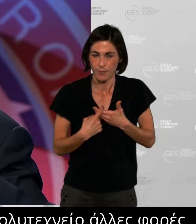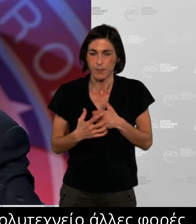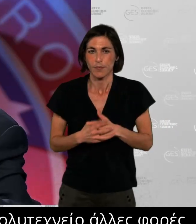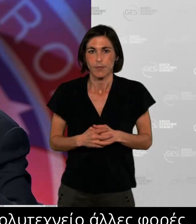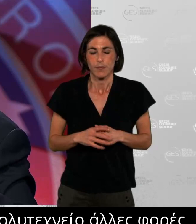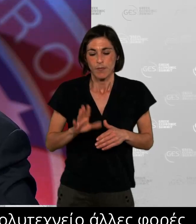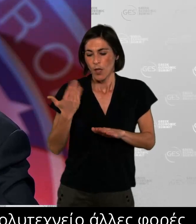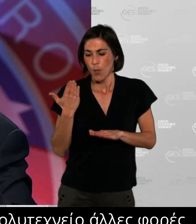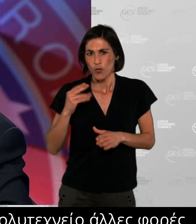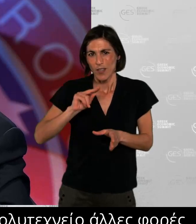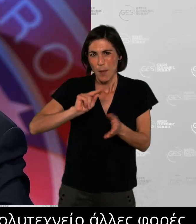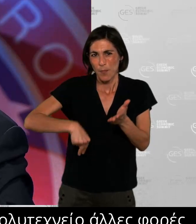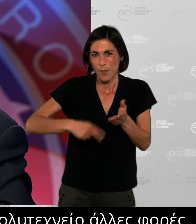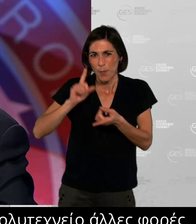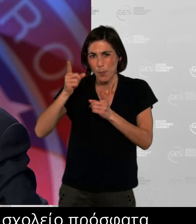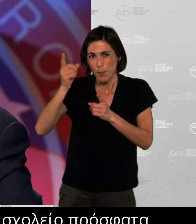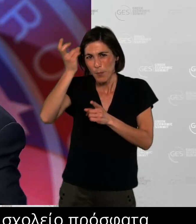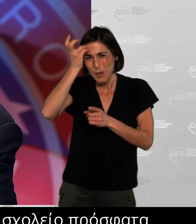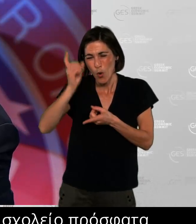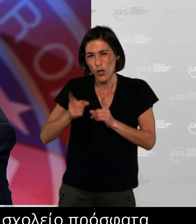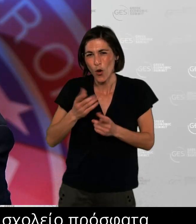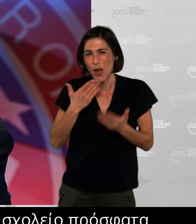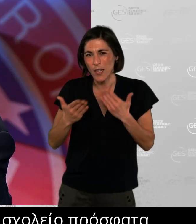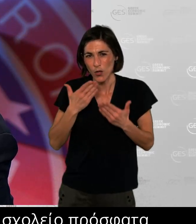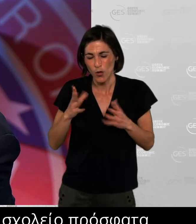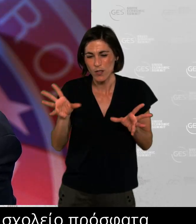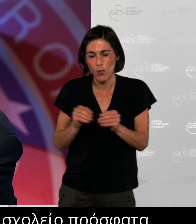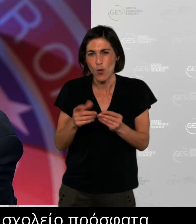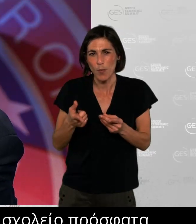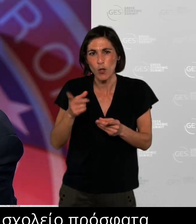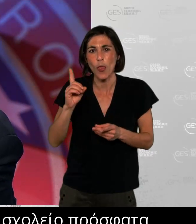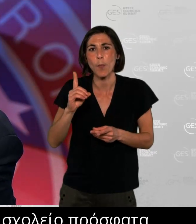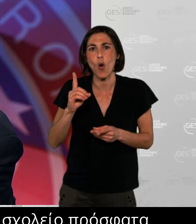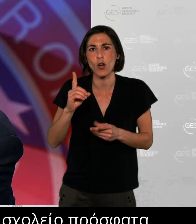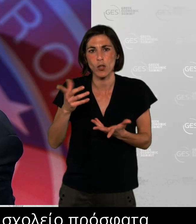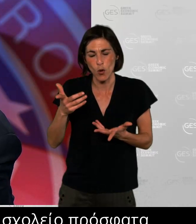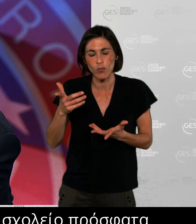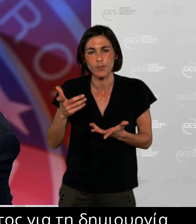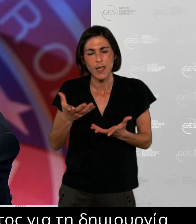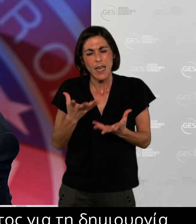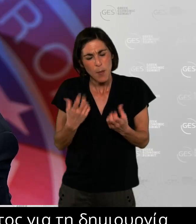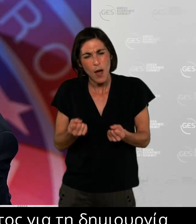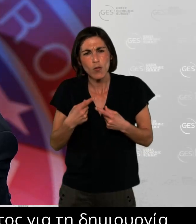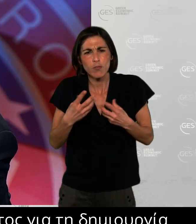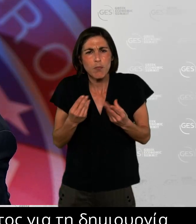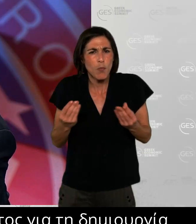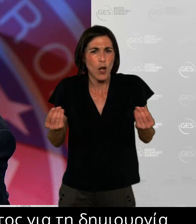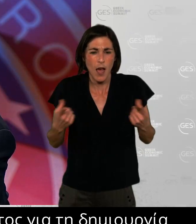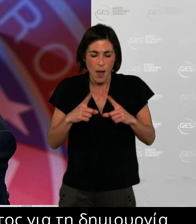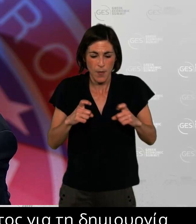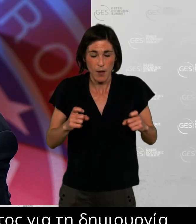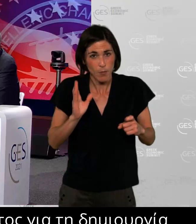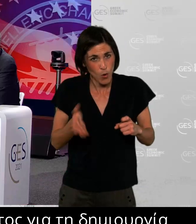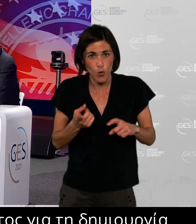These are, I think, pointing the way for how the private and the public sector can complement each other. The second area I would point to is there's been a lot of talk about Greece